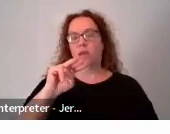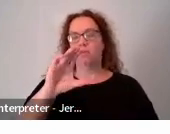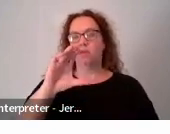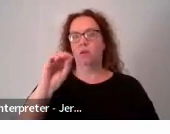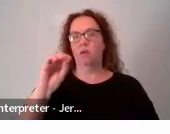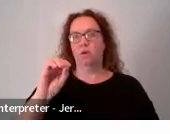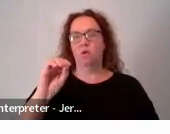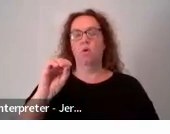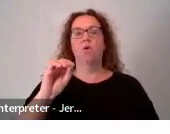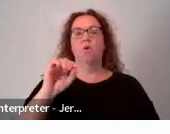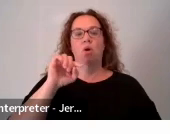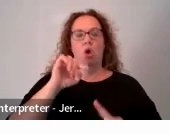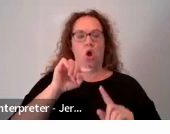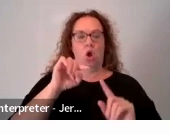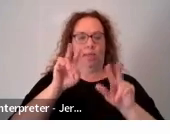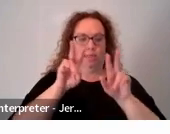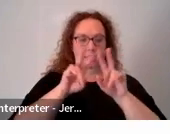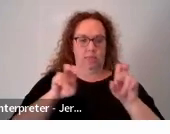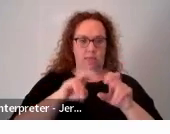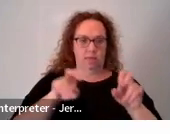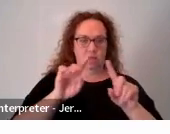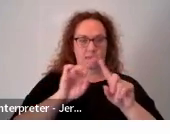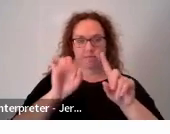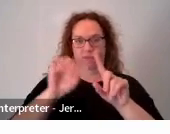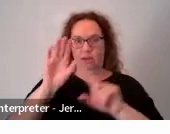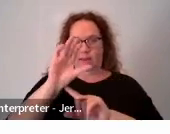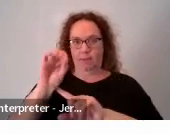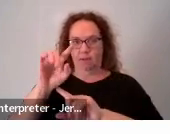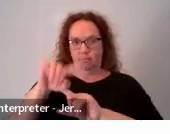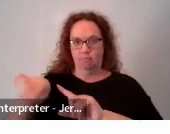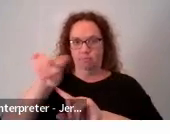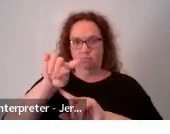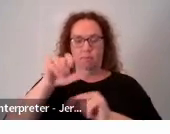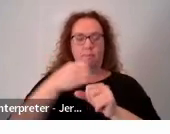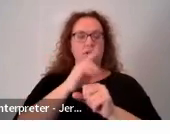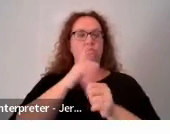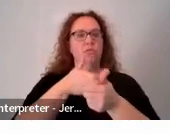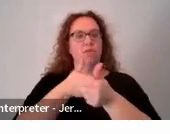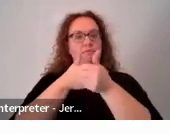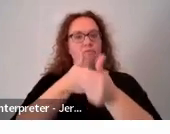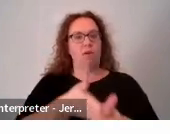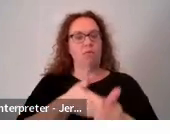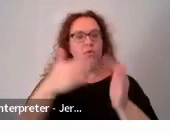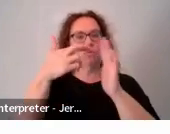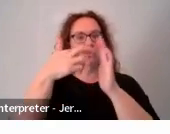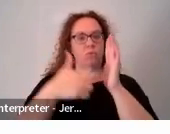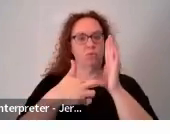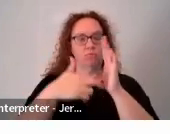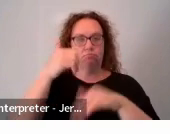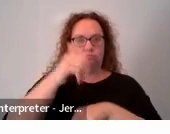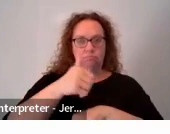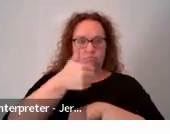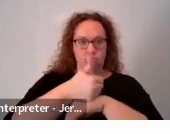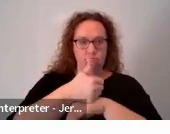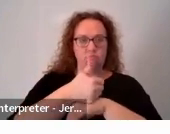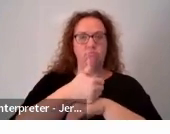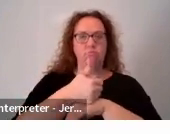our assessing entities, to assure that they are following the guidelines we have set forth